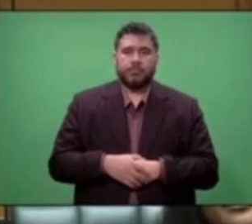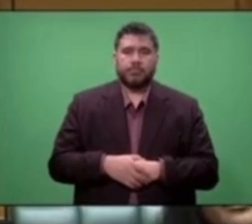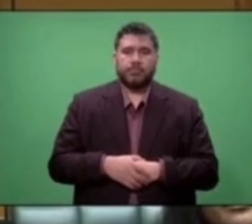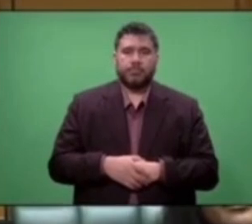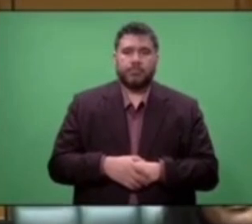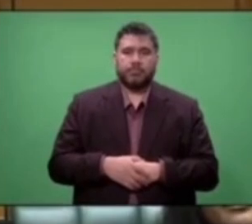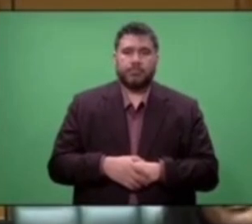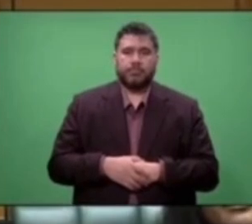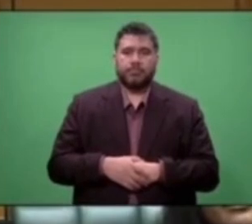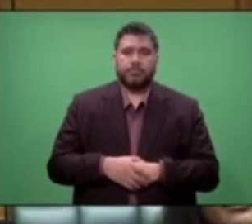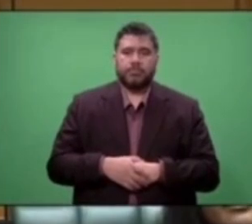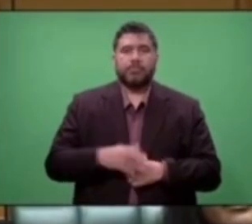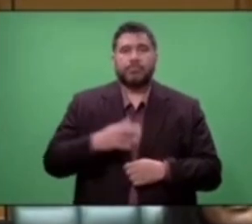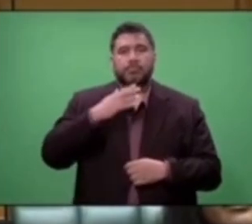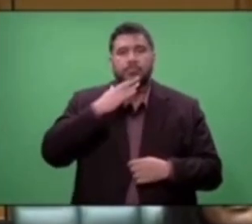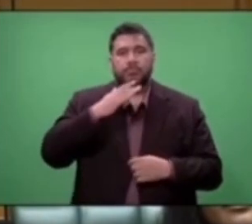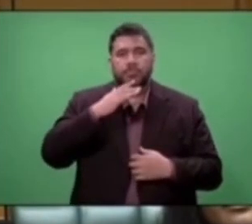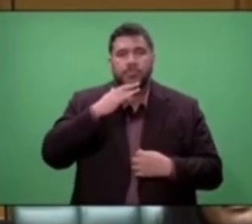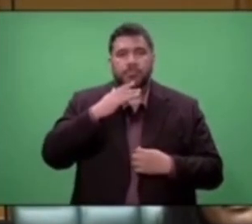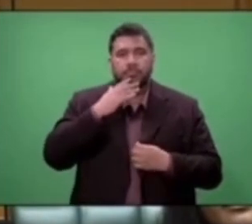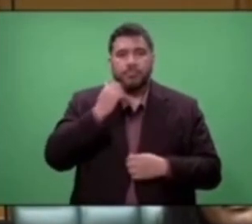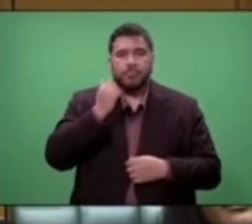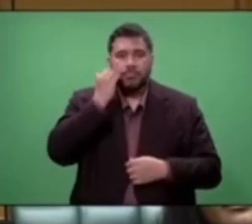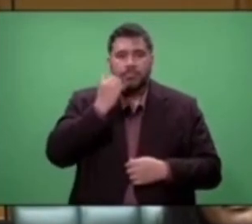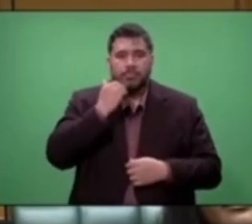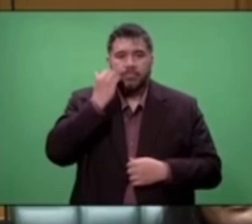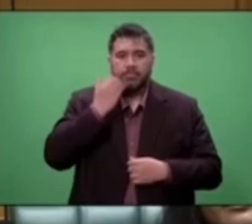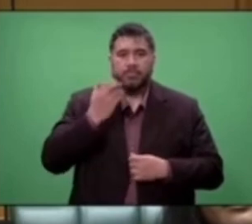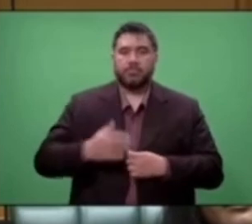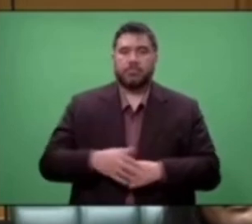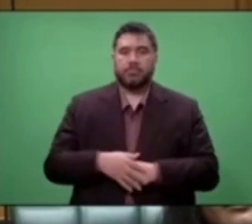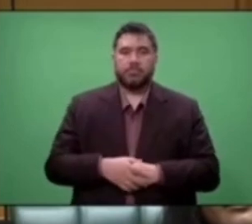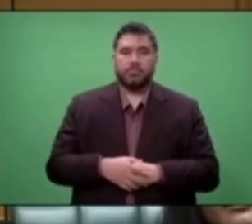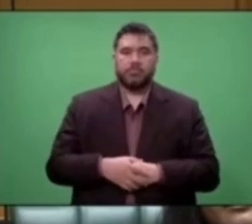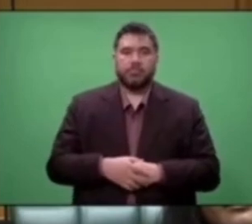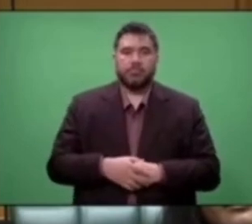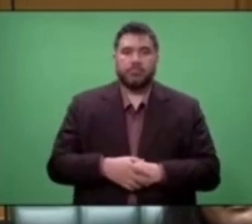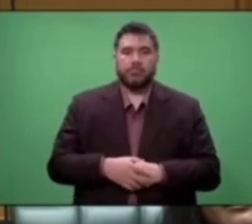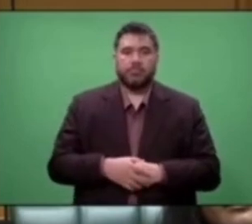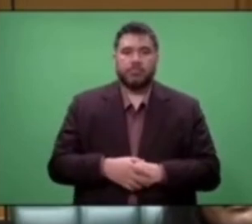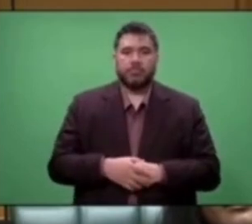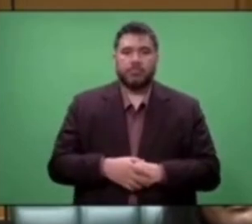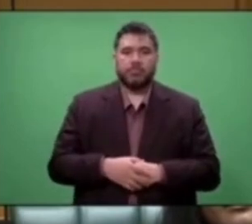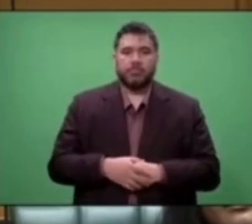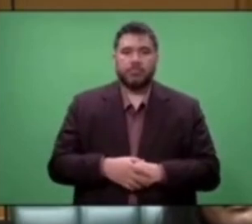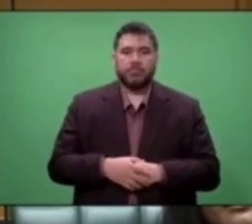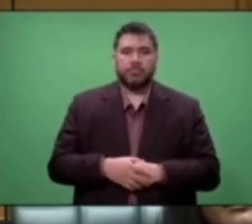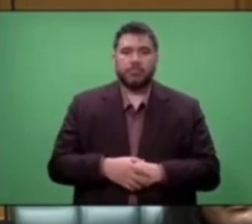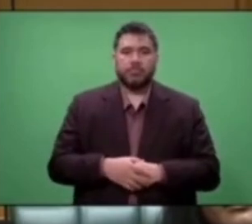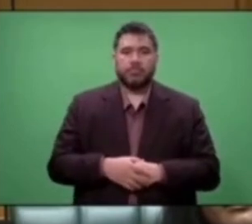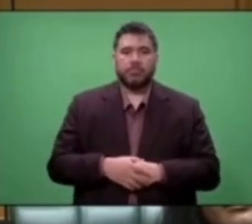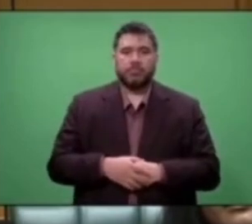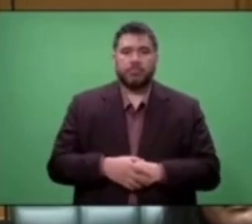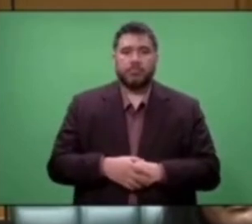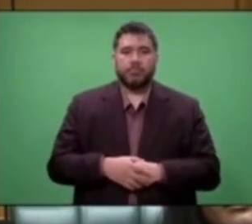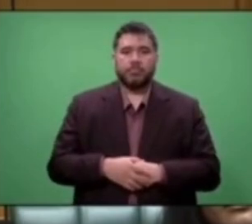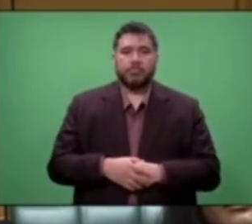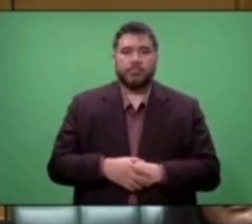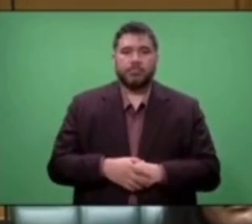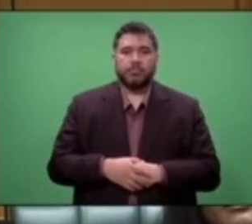pōuriuri anganui ana ki tēnei paupau pupuru kōrero. Ānei ngā puta ki te ao